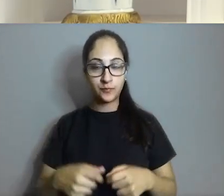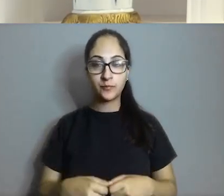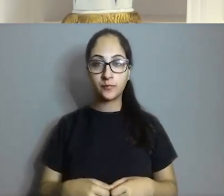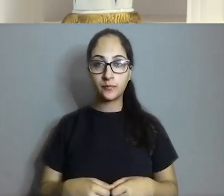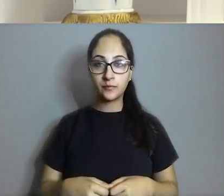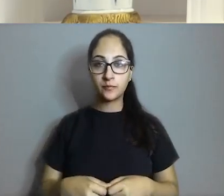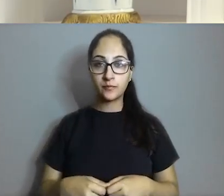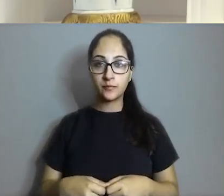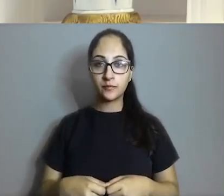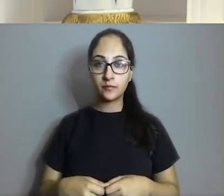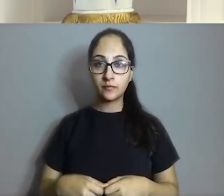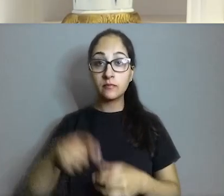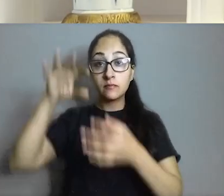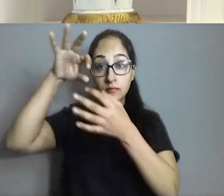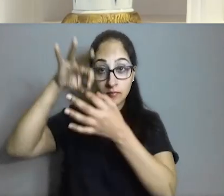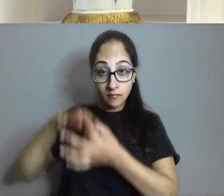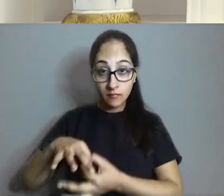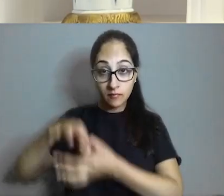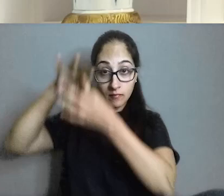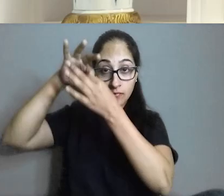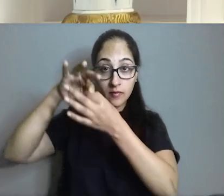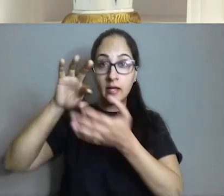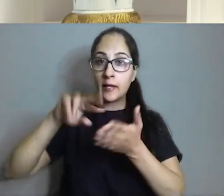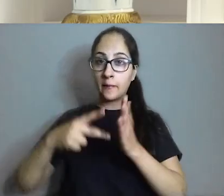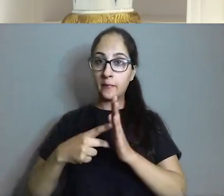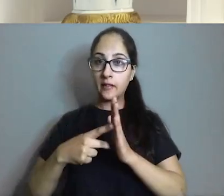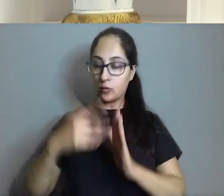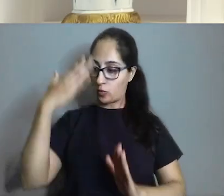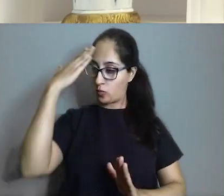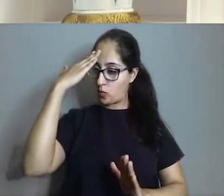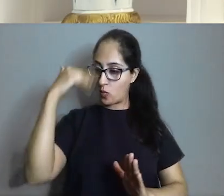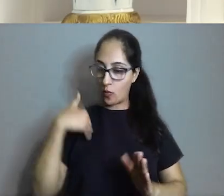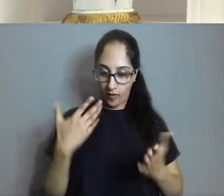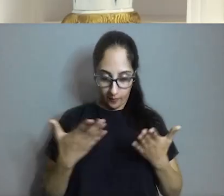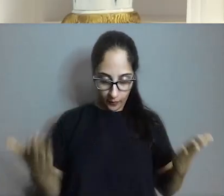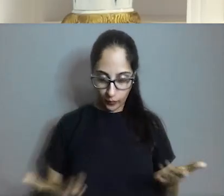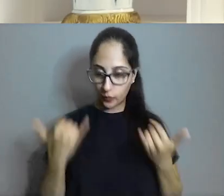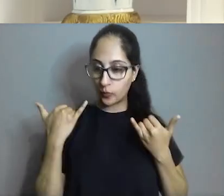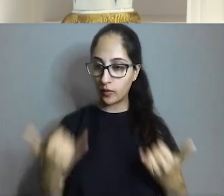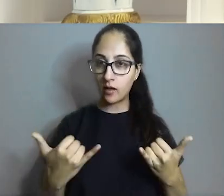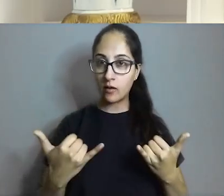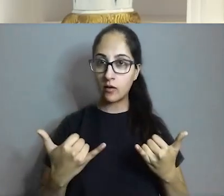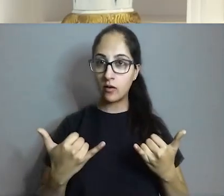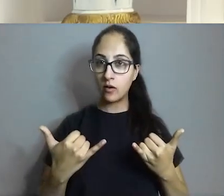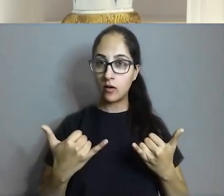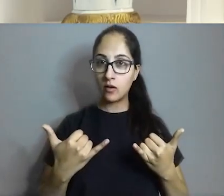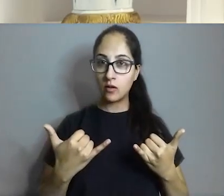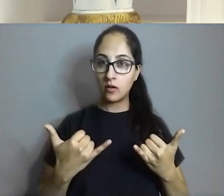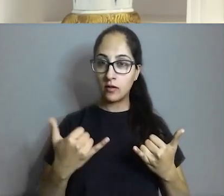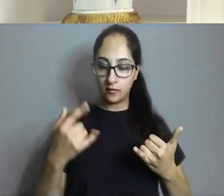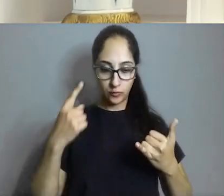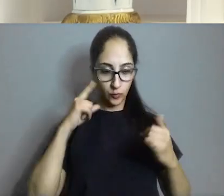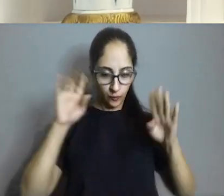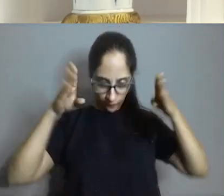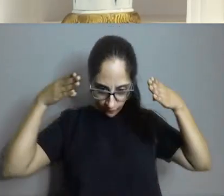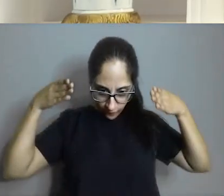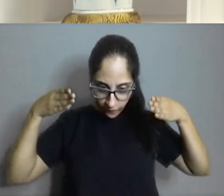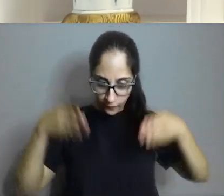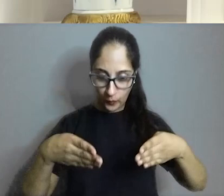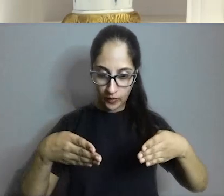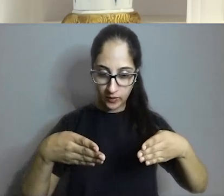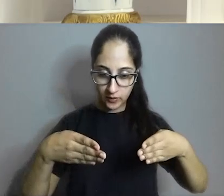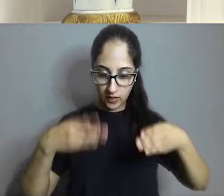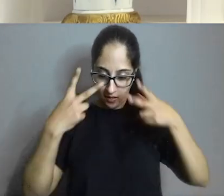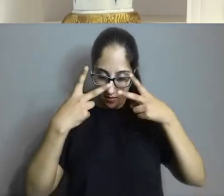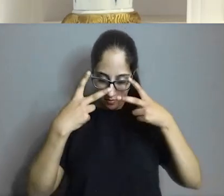we are mindful, we are present, we are in the moment, we are intensely aware of what